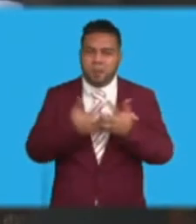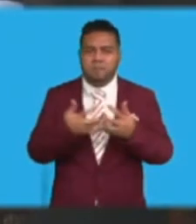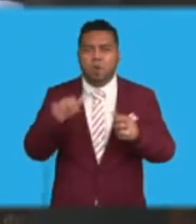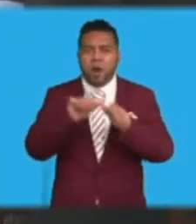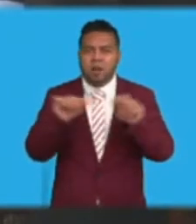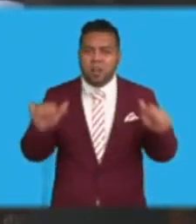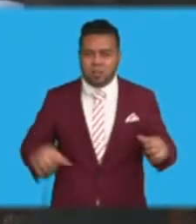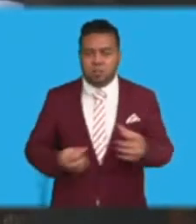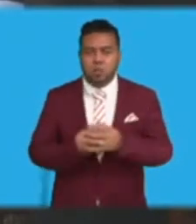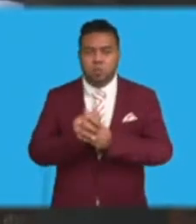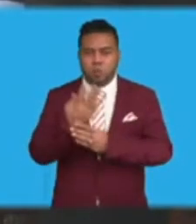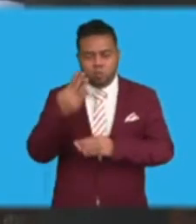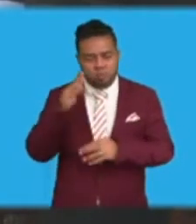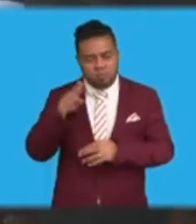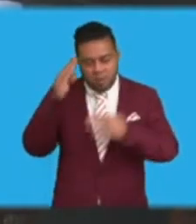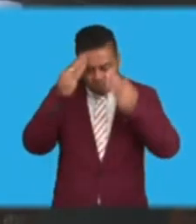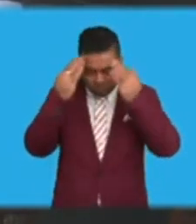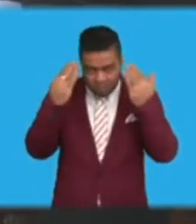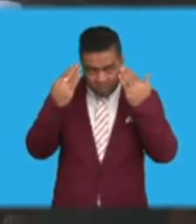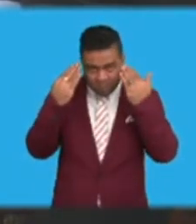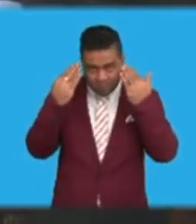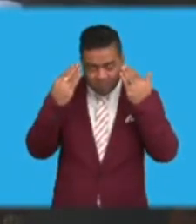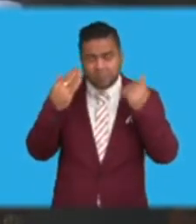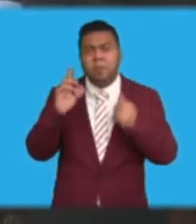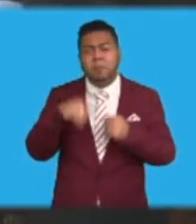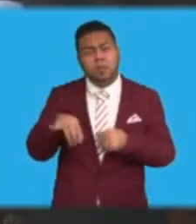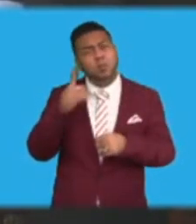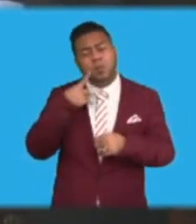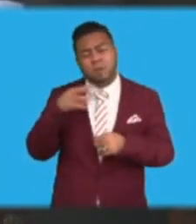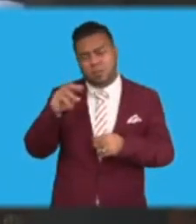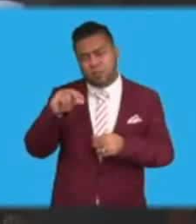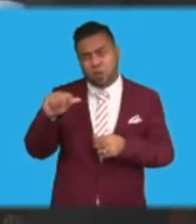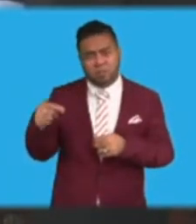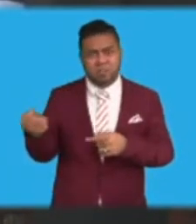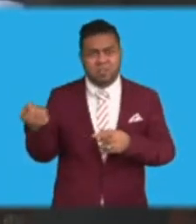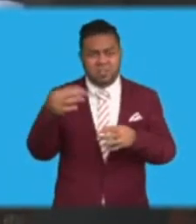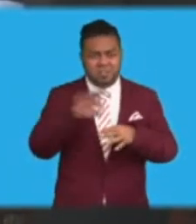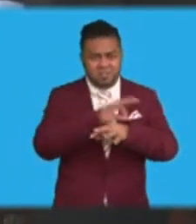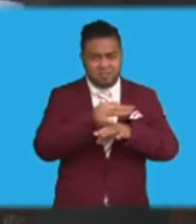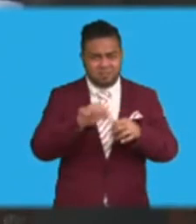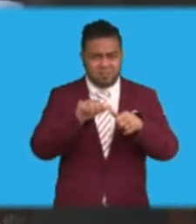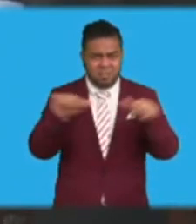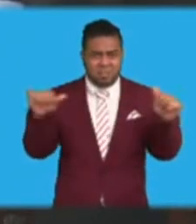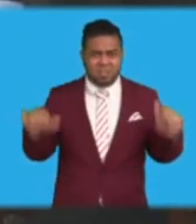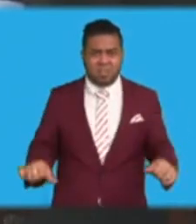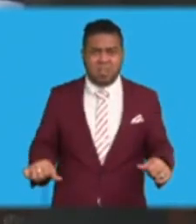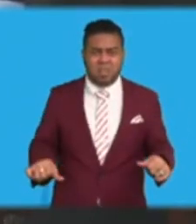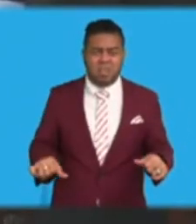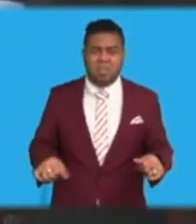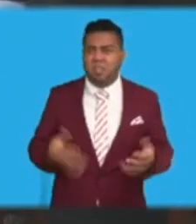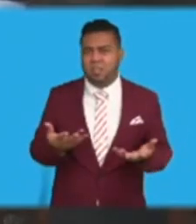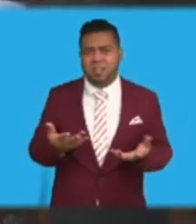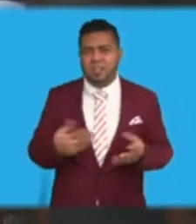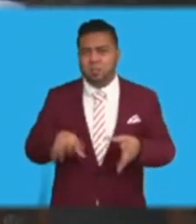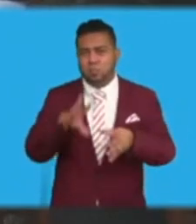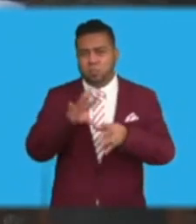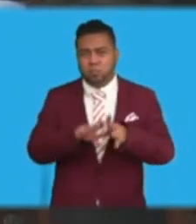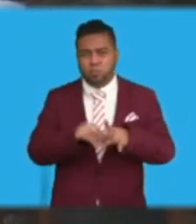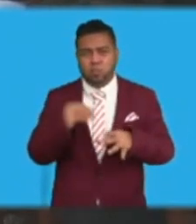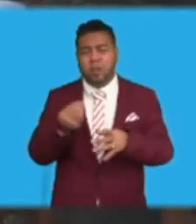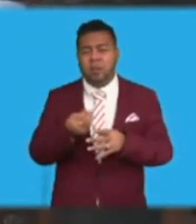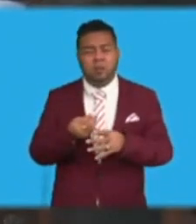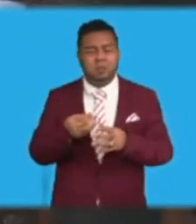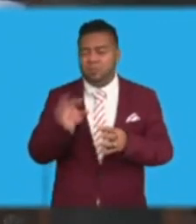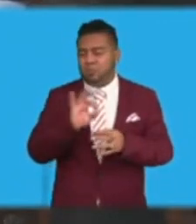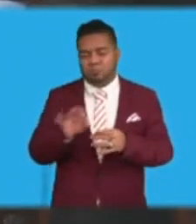growth, Madam Speaker. Because once you have salt in those fields, then nutrient uptake becomes a problem.